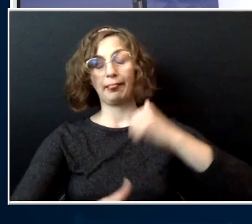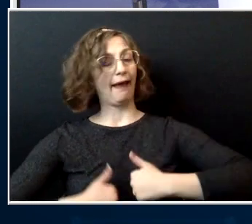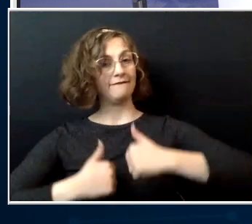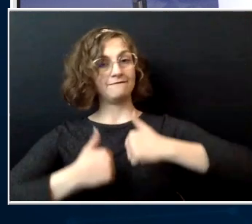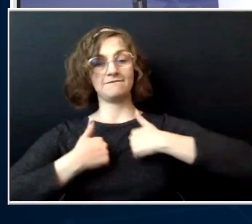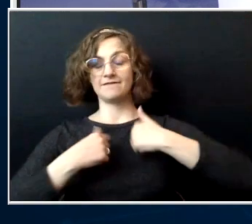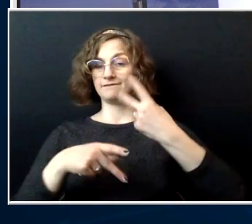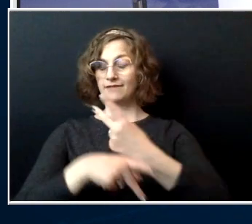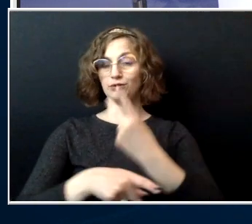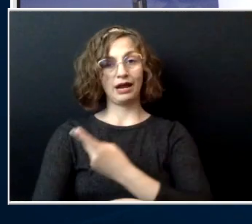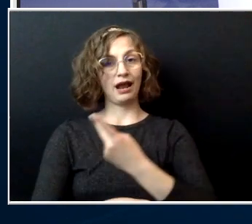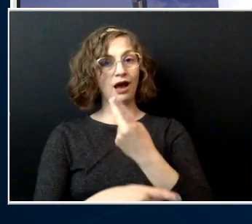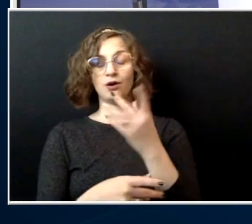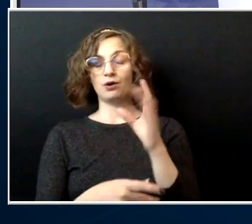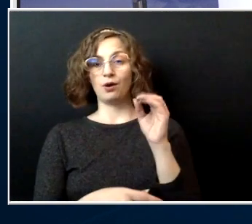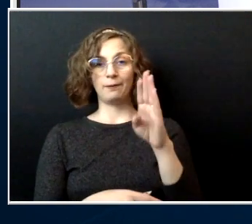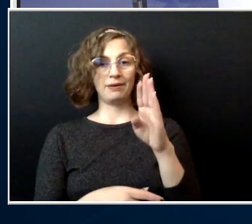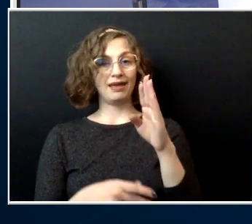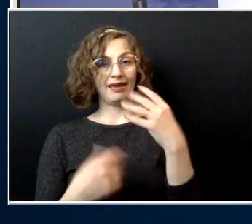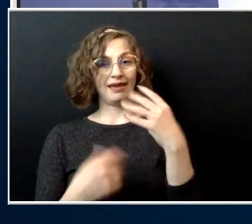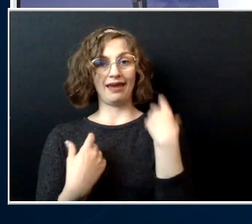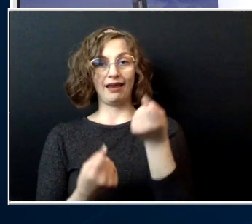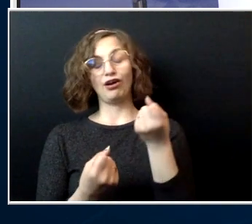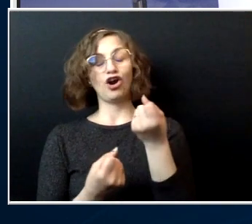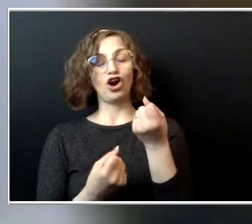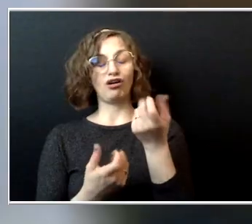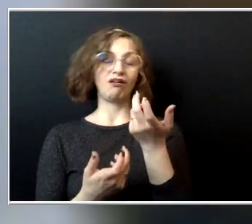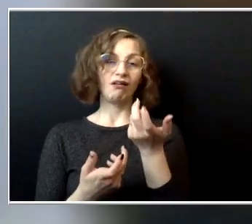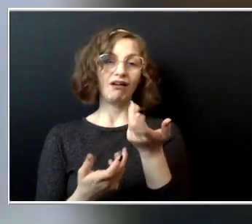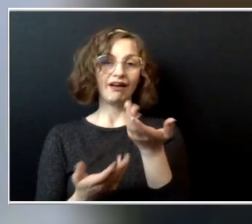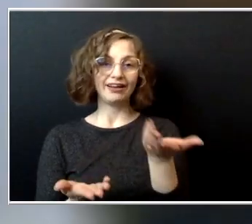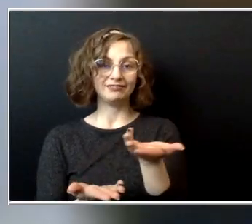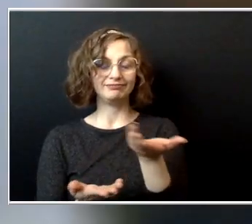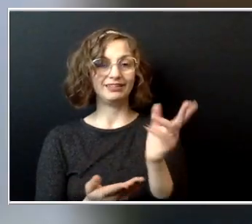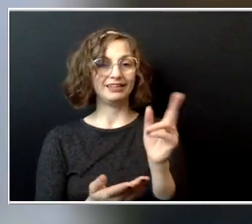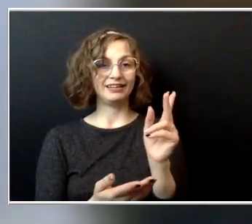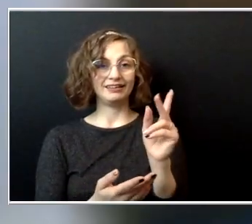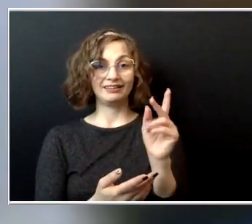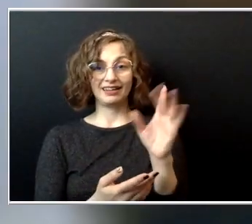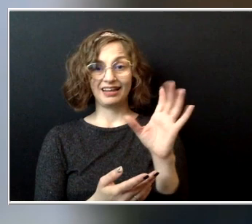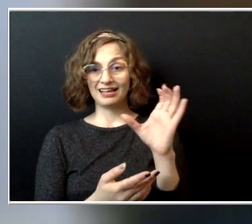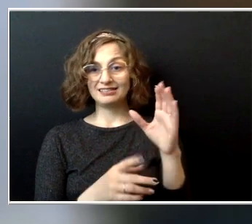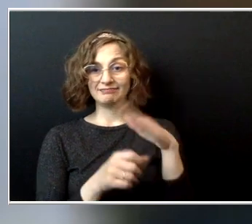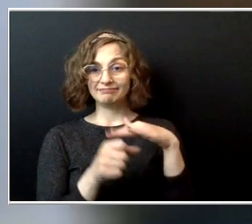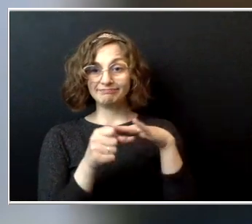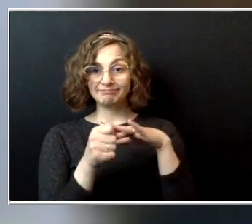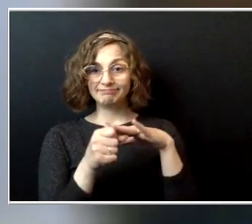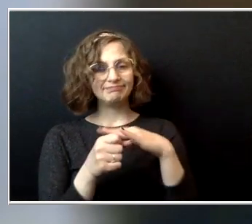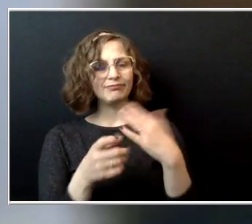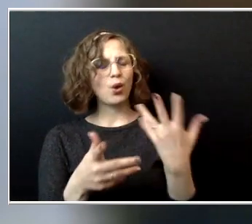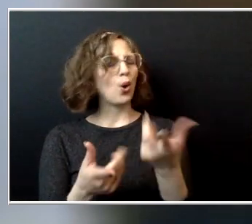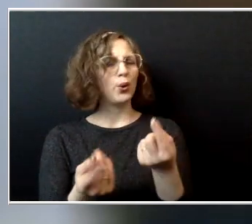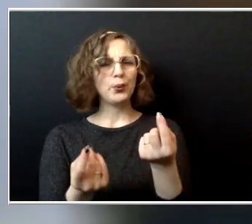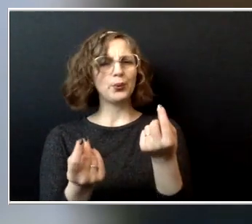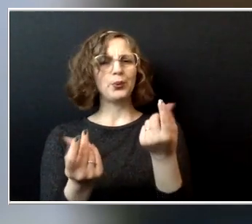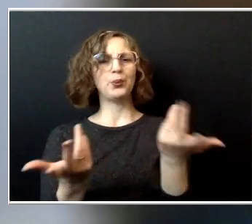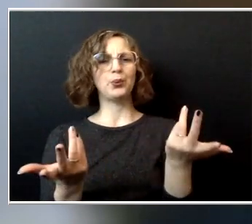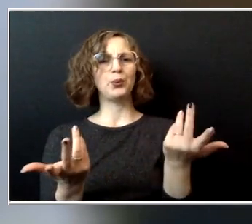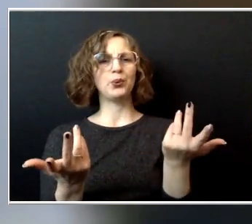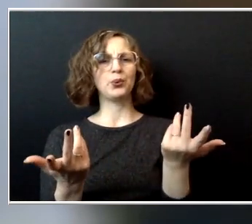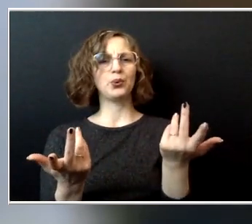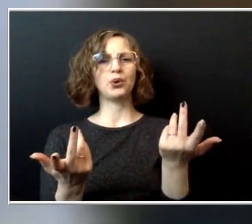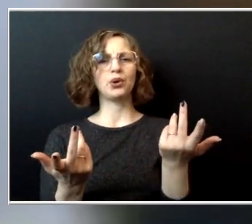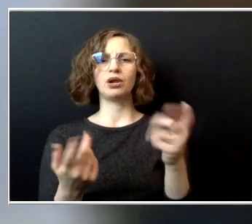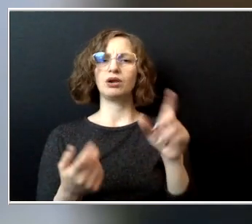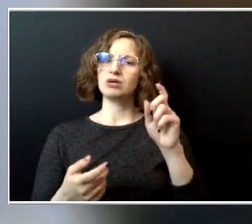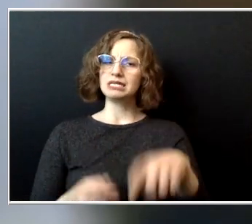do about this maternal care crisis? Oh man, we got to find people who are willing to take the charge. You